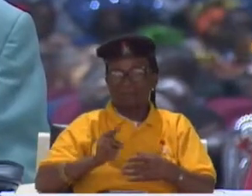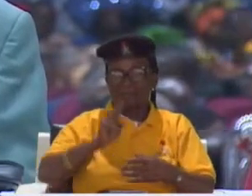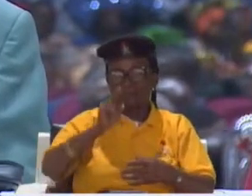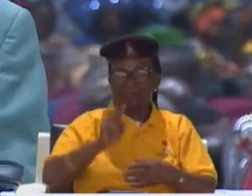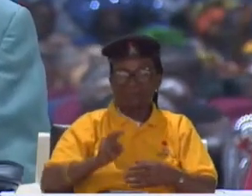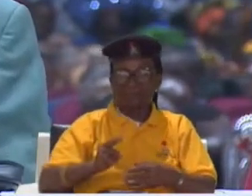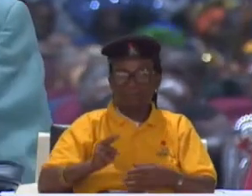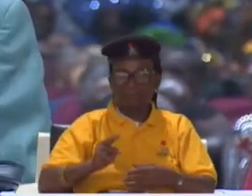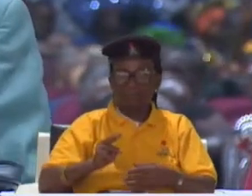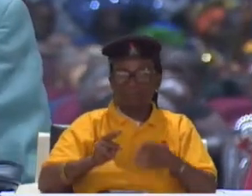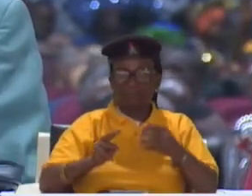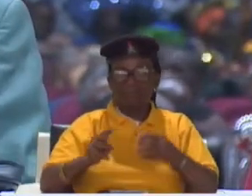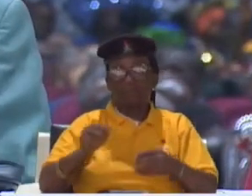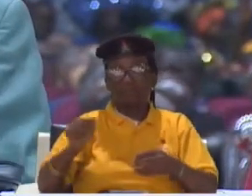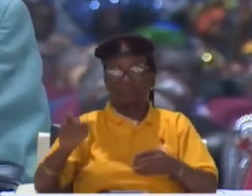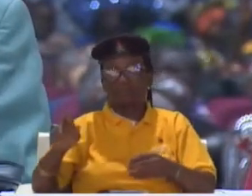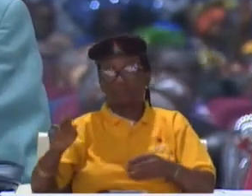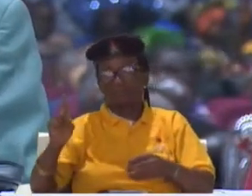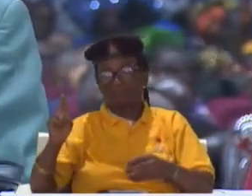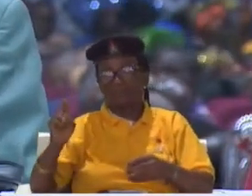will become